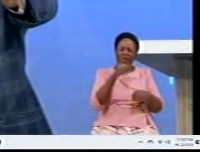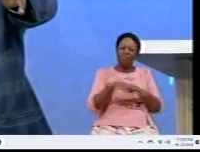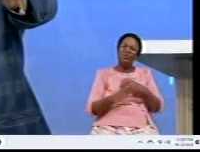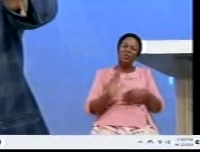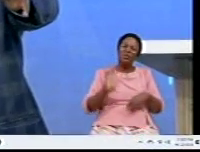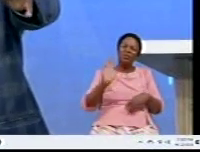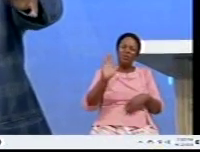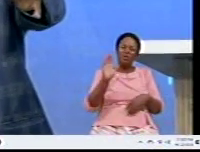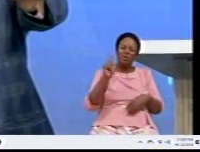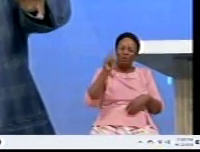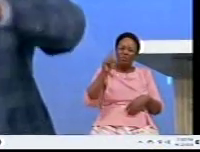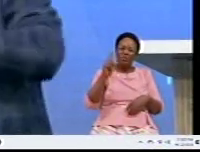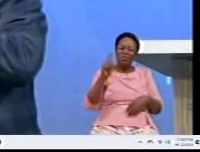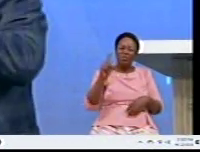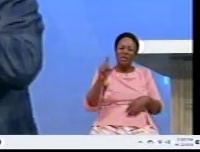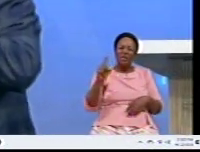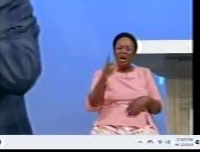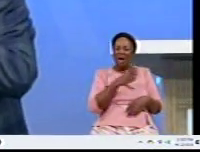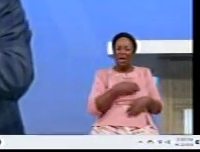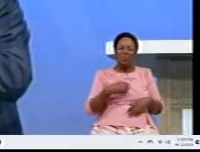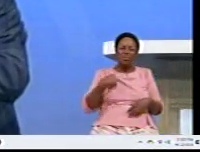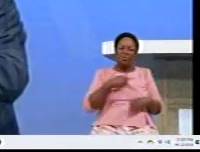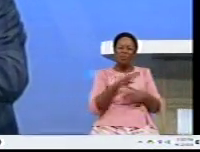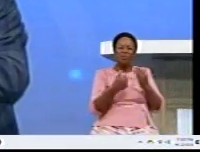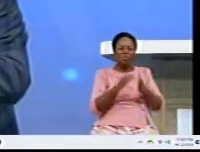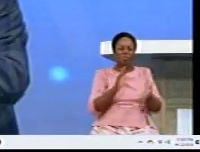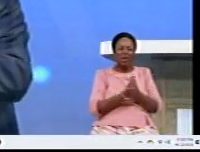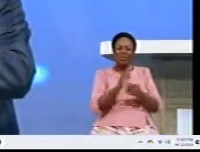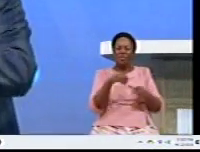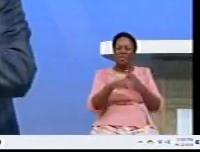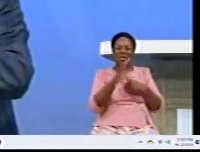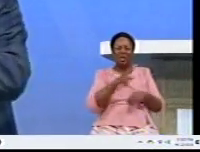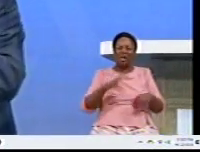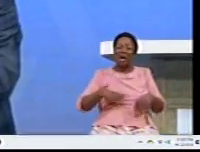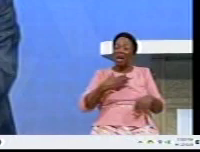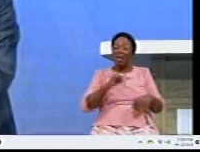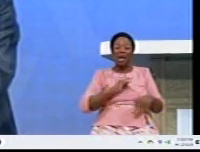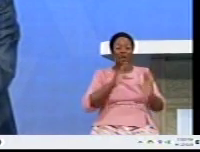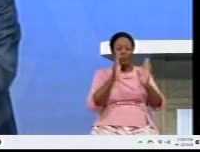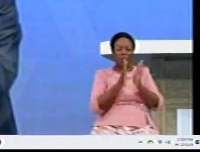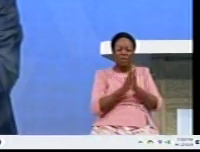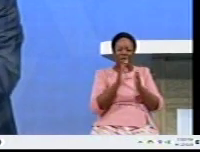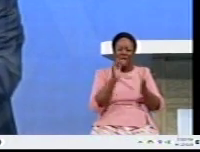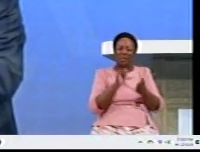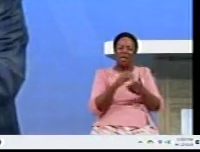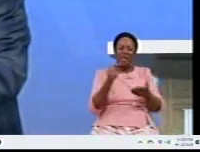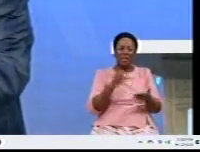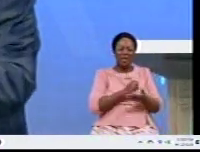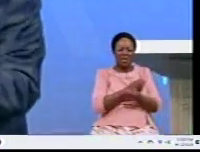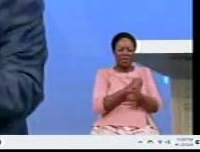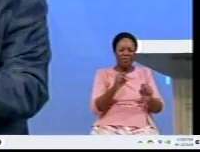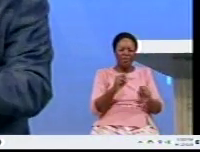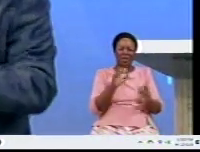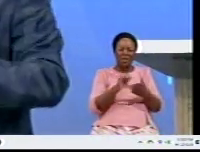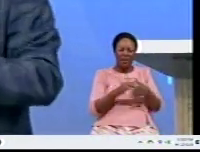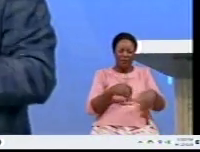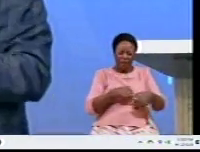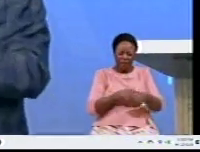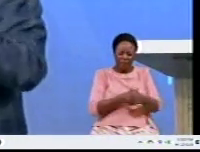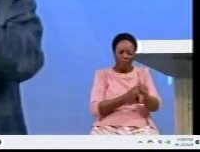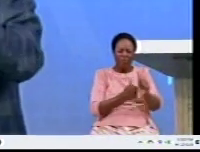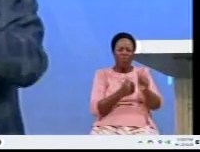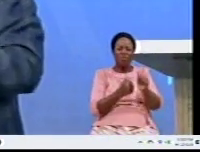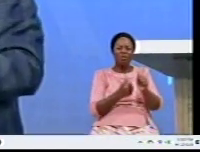believe in Christ. And I pray that the salvation that follows faith